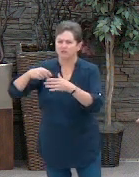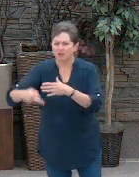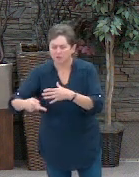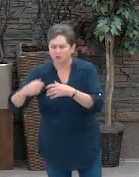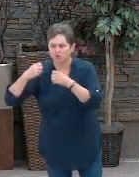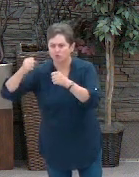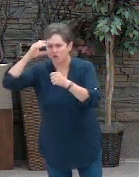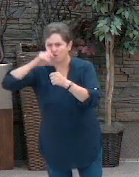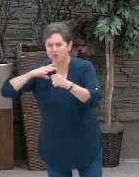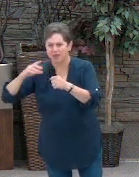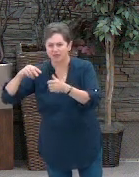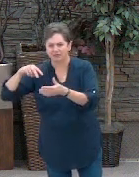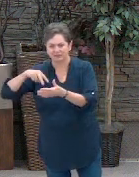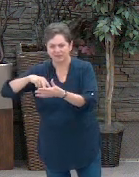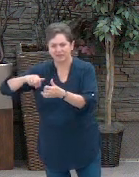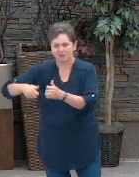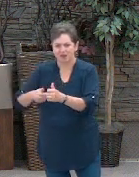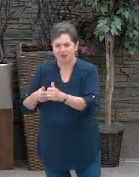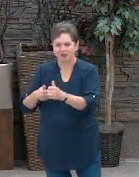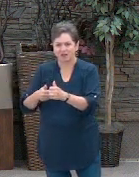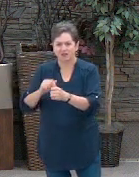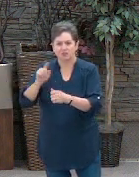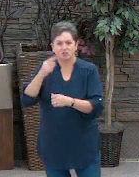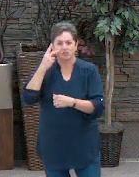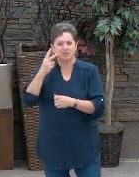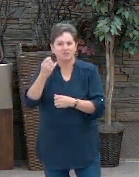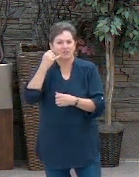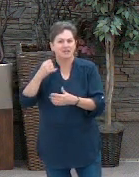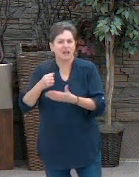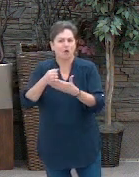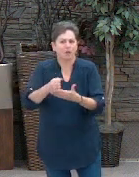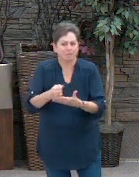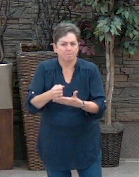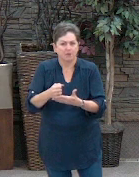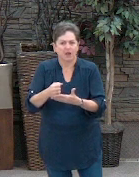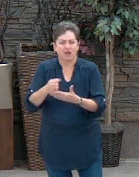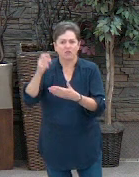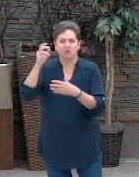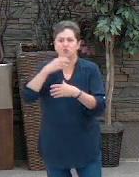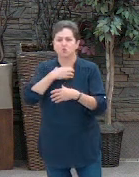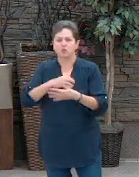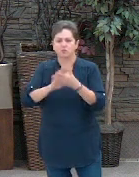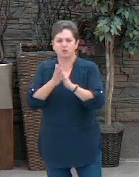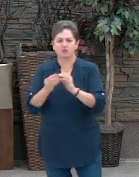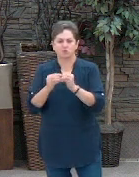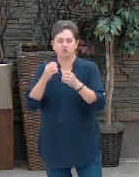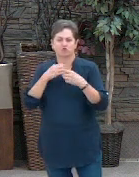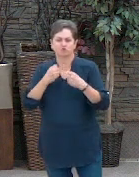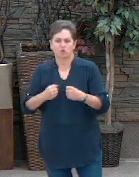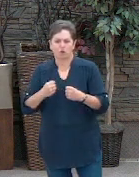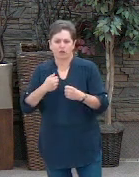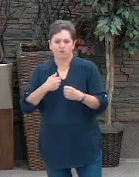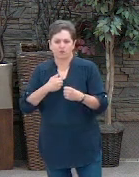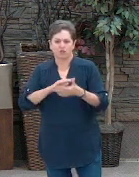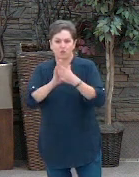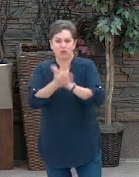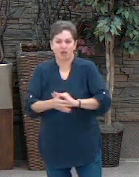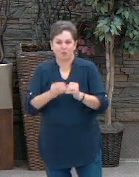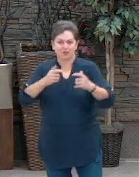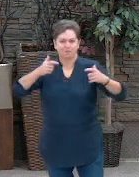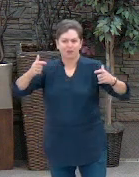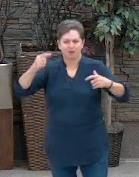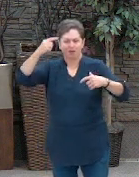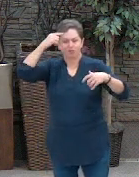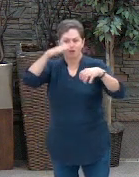and a strong man stays behind, just to see if he can help him, then the wish grows strong in me to become as big